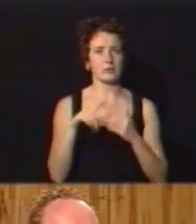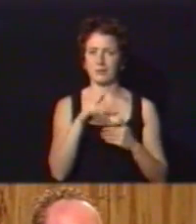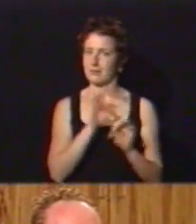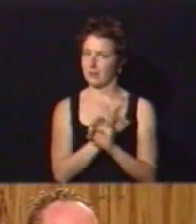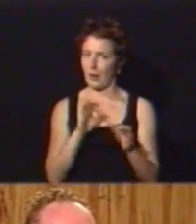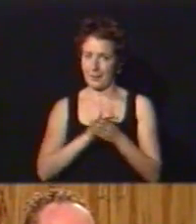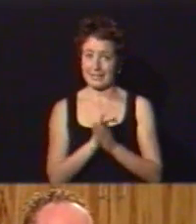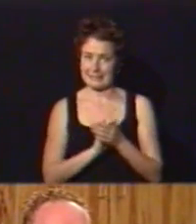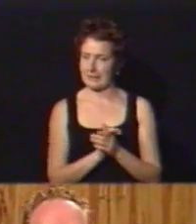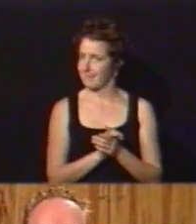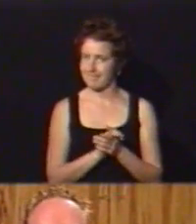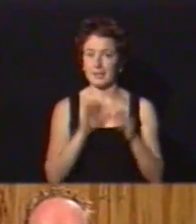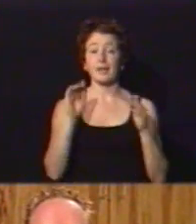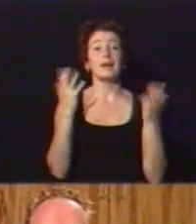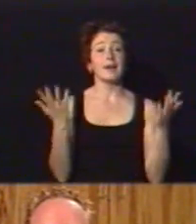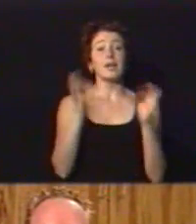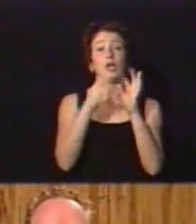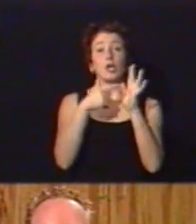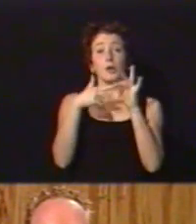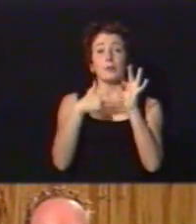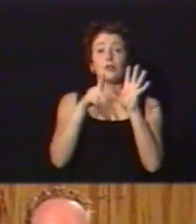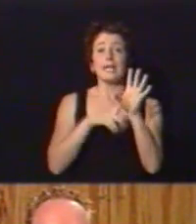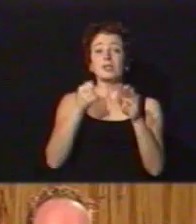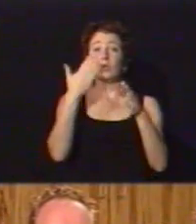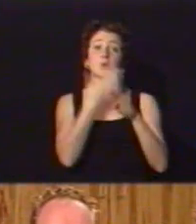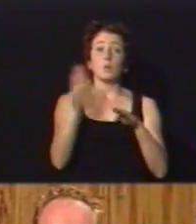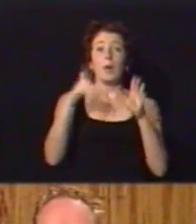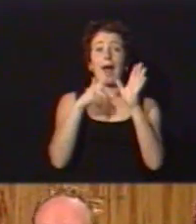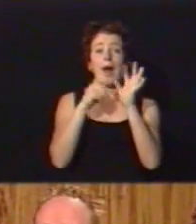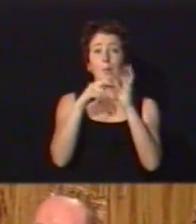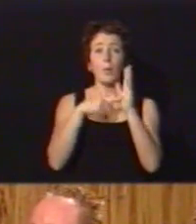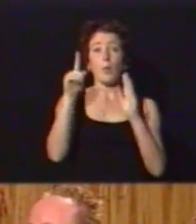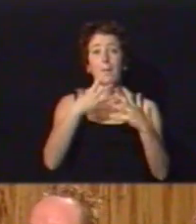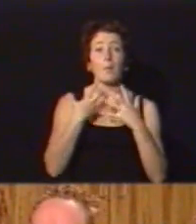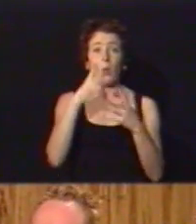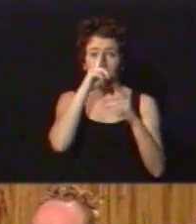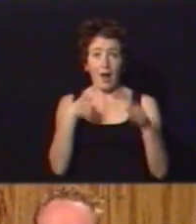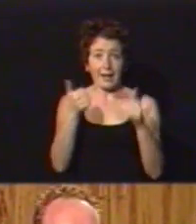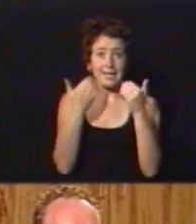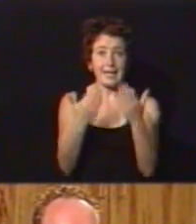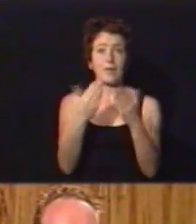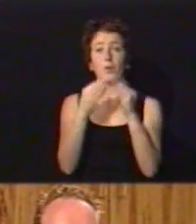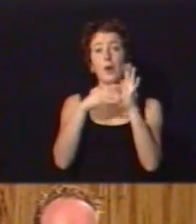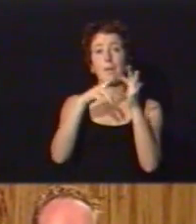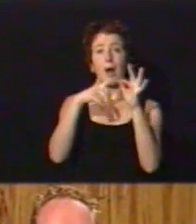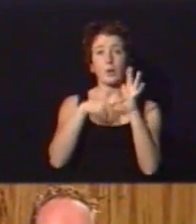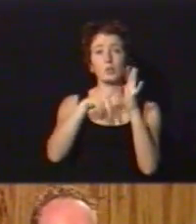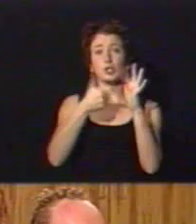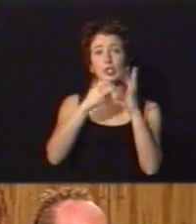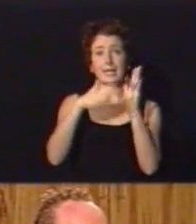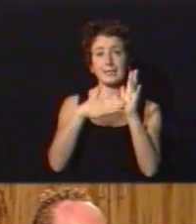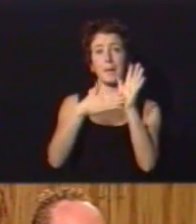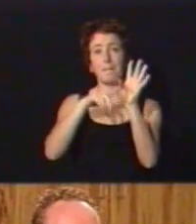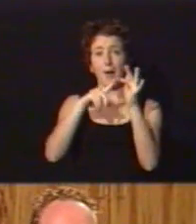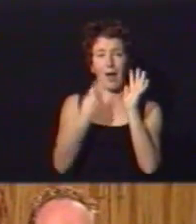also on Britney, she's pulled out of the tribute album, or tribute song, What More Can I Give? She was going to do with Michael Jackson, Destiny Child, Backstreet Boys and Maya for